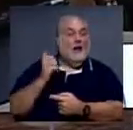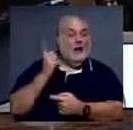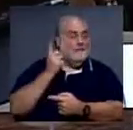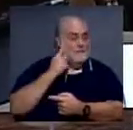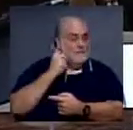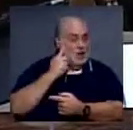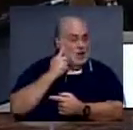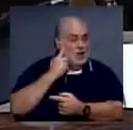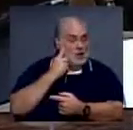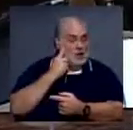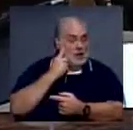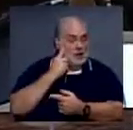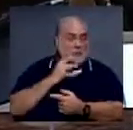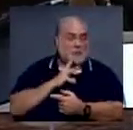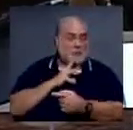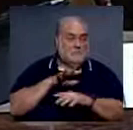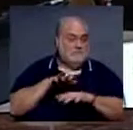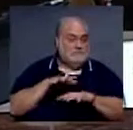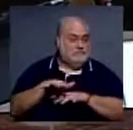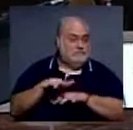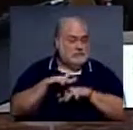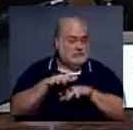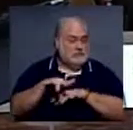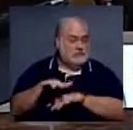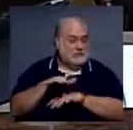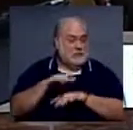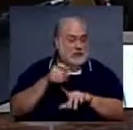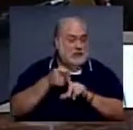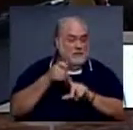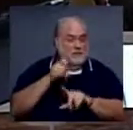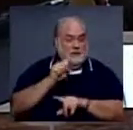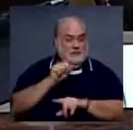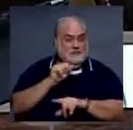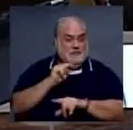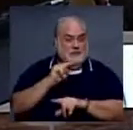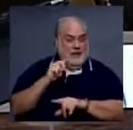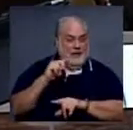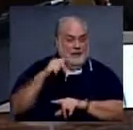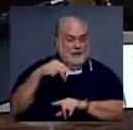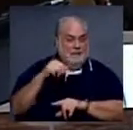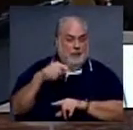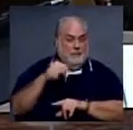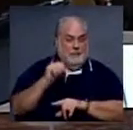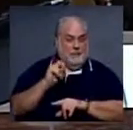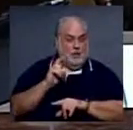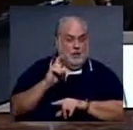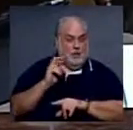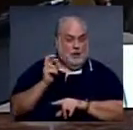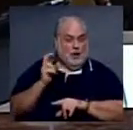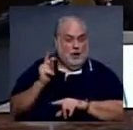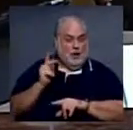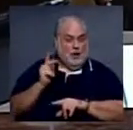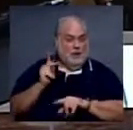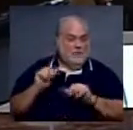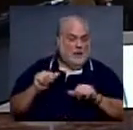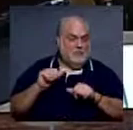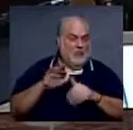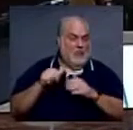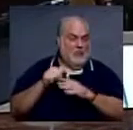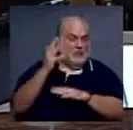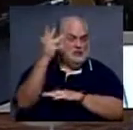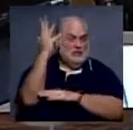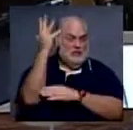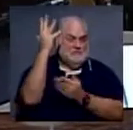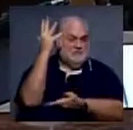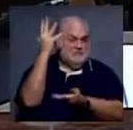that Sandpiper Creek might encounter due to all the clear cutting that had to take place with the current development that